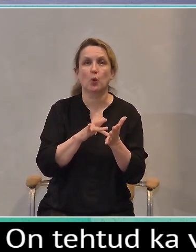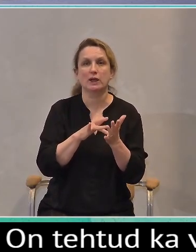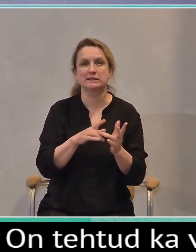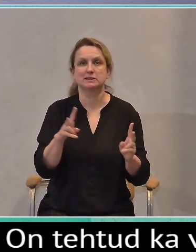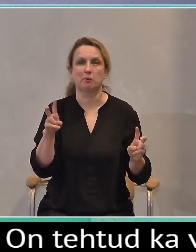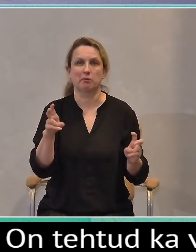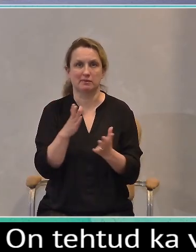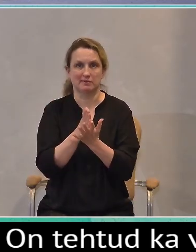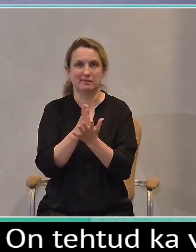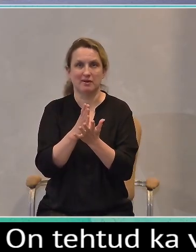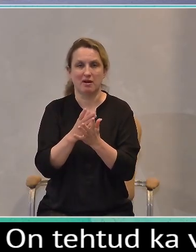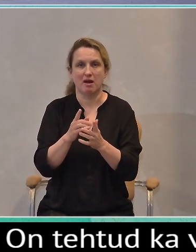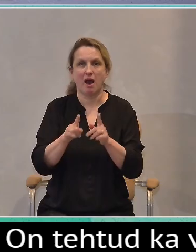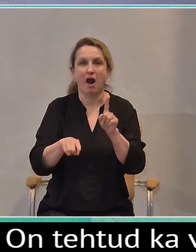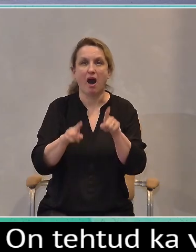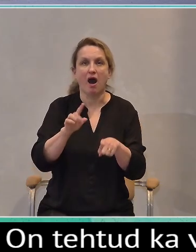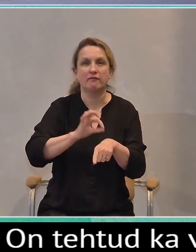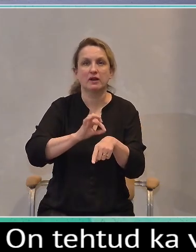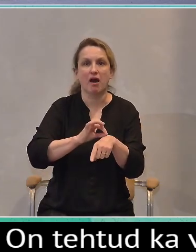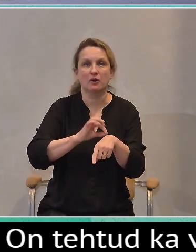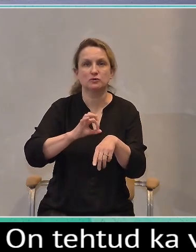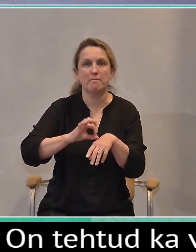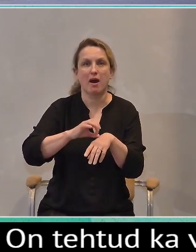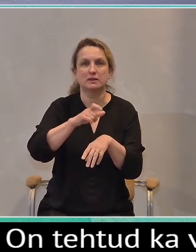in other languages for patients to come to us from